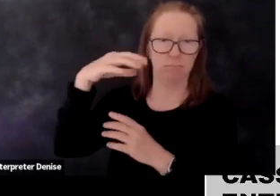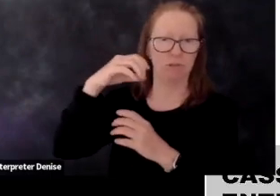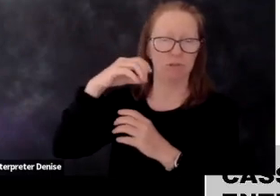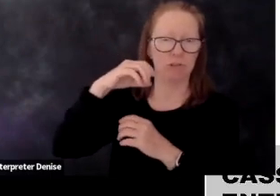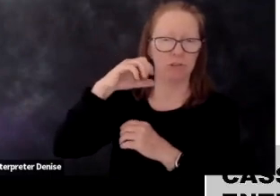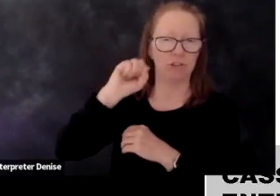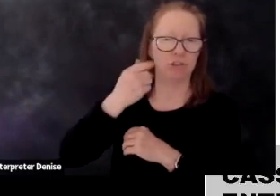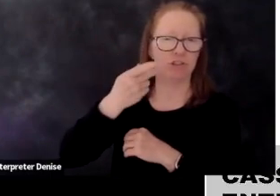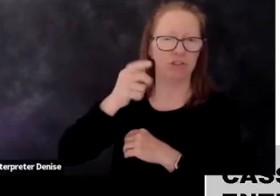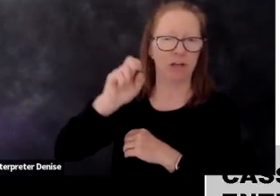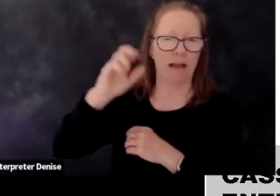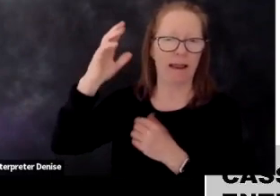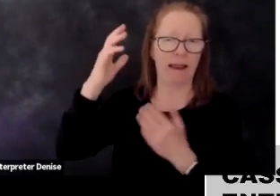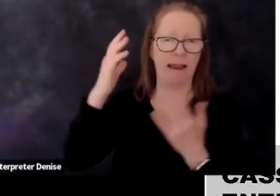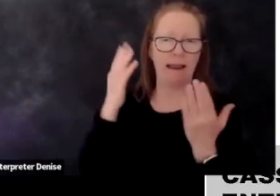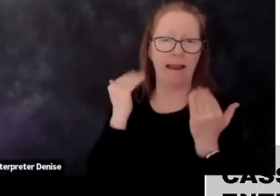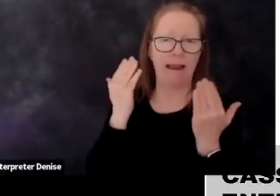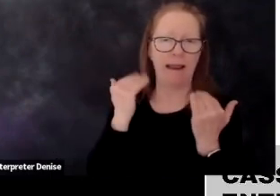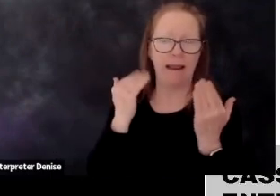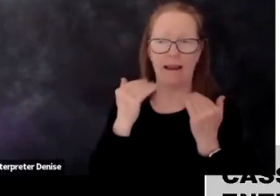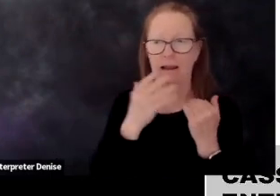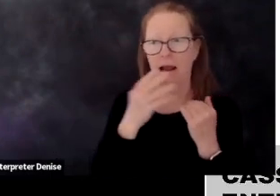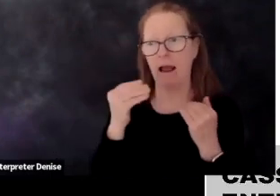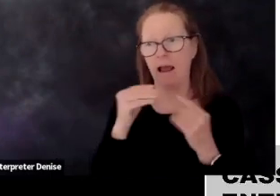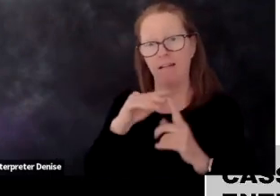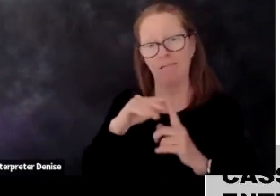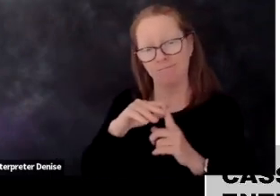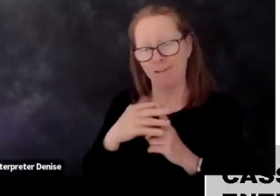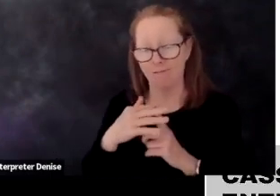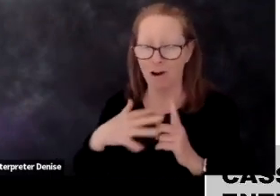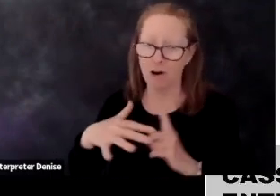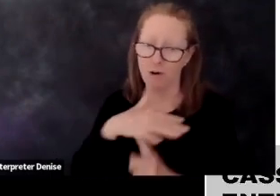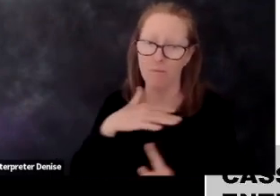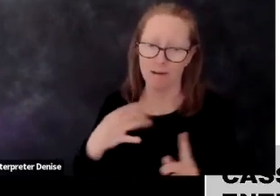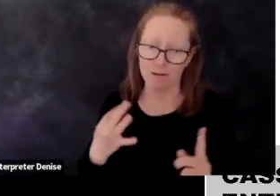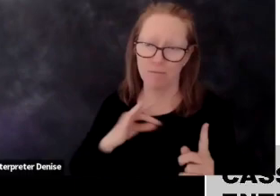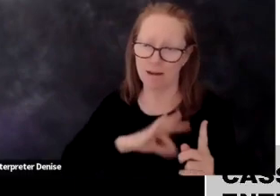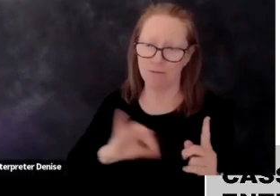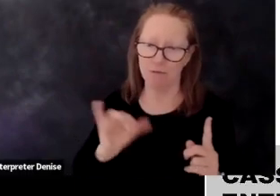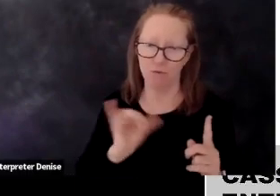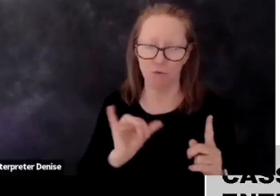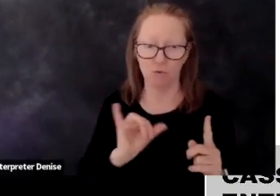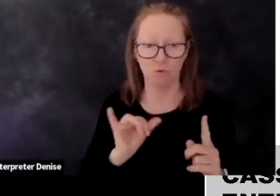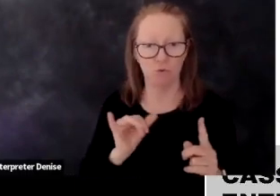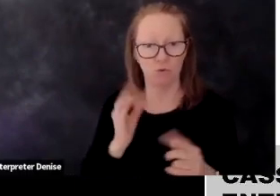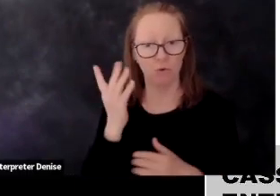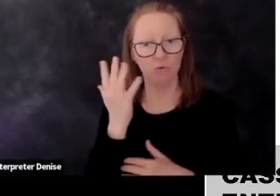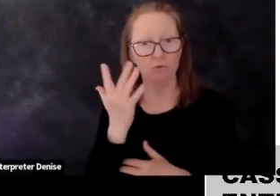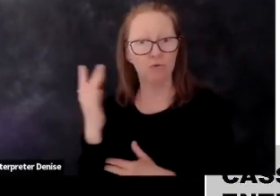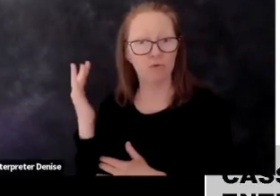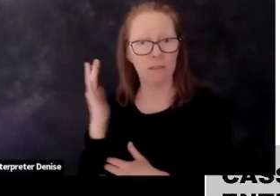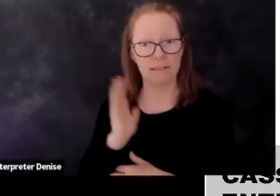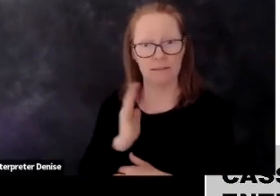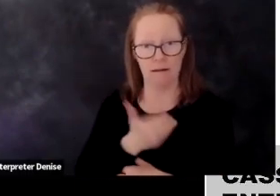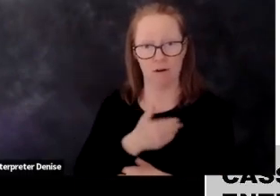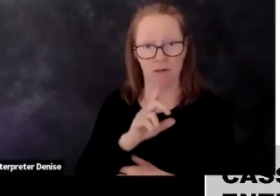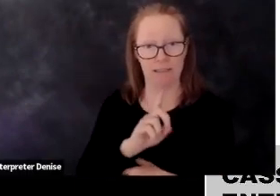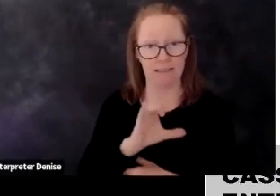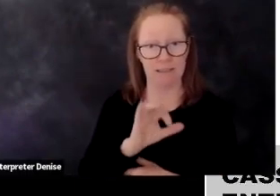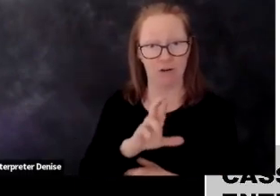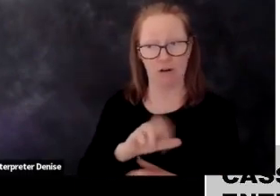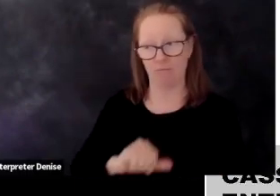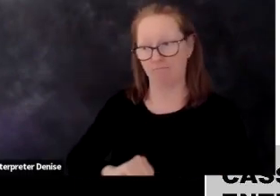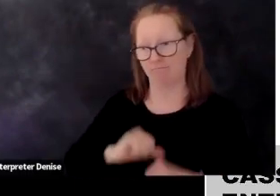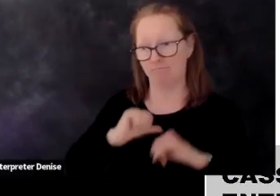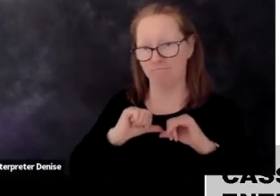benefits. So tree planting is something we take a lot of pride in at DCR, and we're happy to add a few to